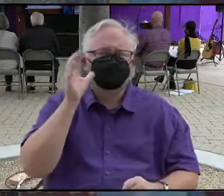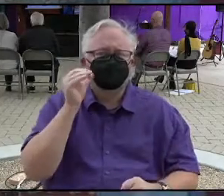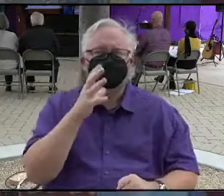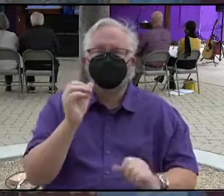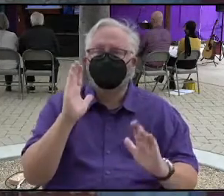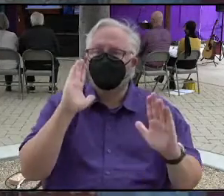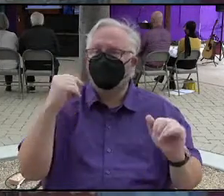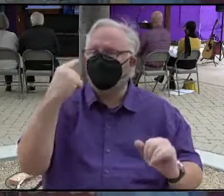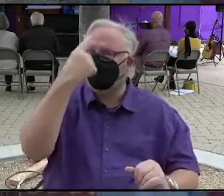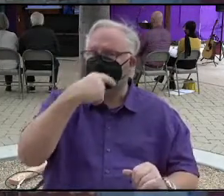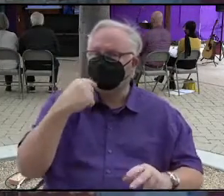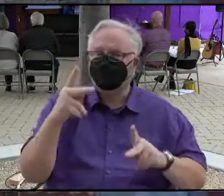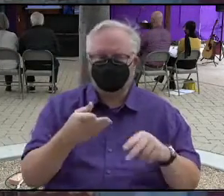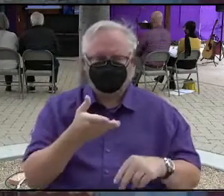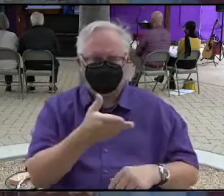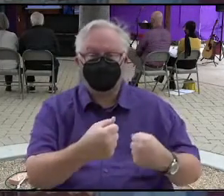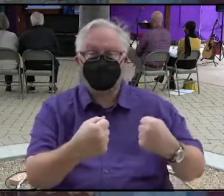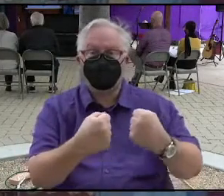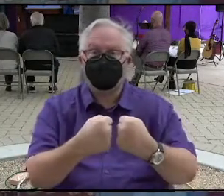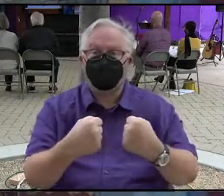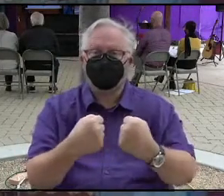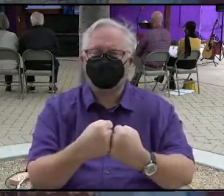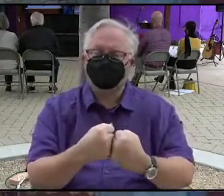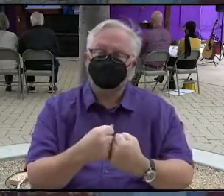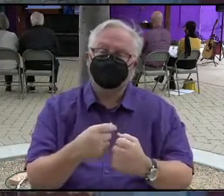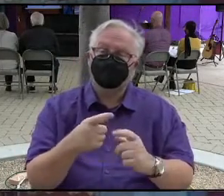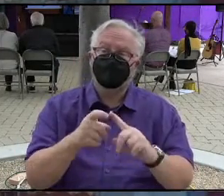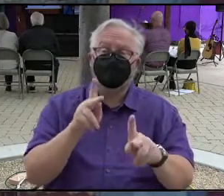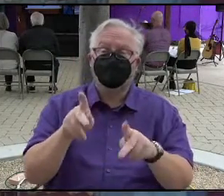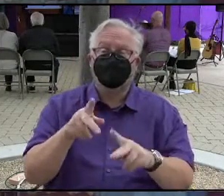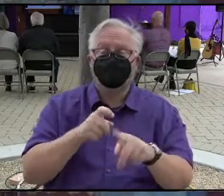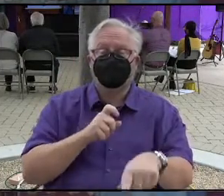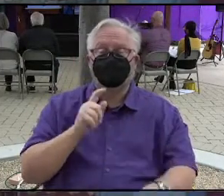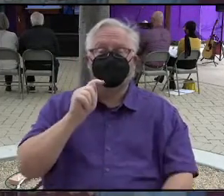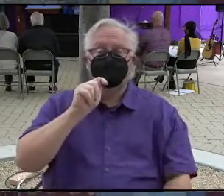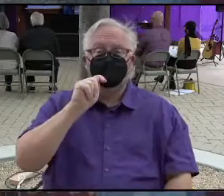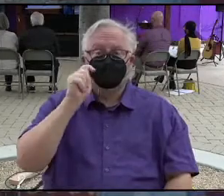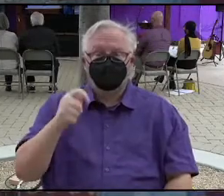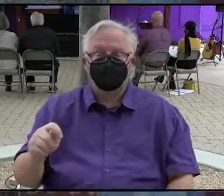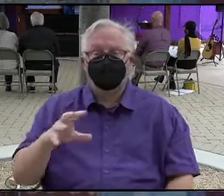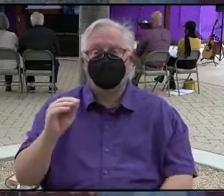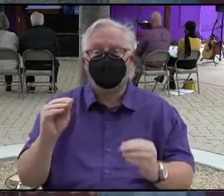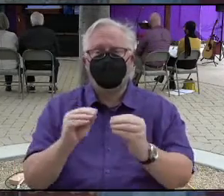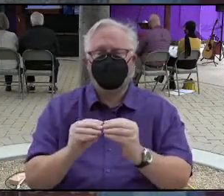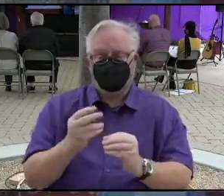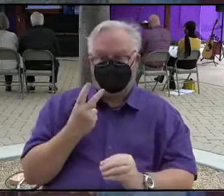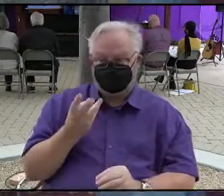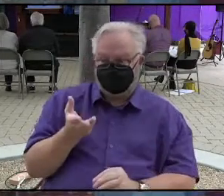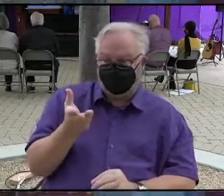of those at the border, Ukrainians and more, I see my people.